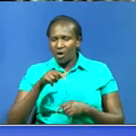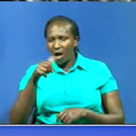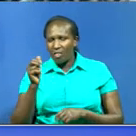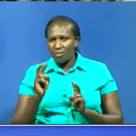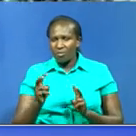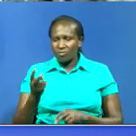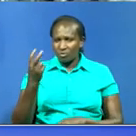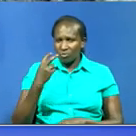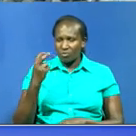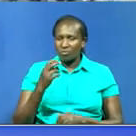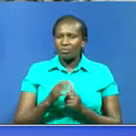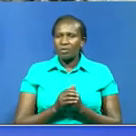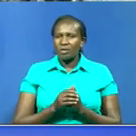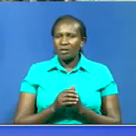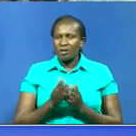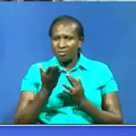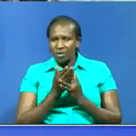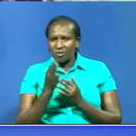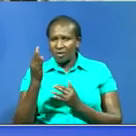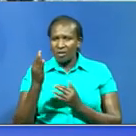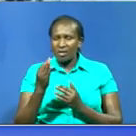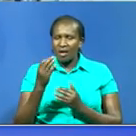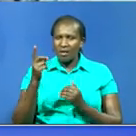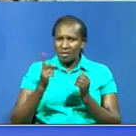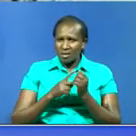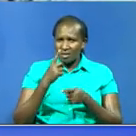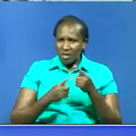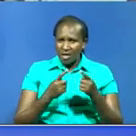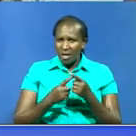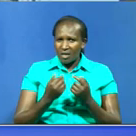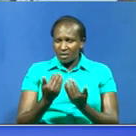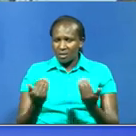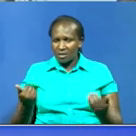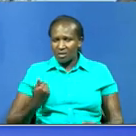I noticed between 3 years and 6 years, these girls walikuwa naniangalia.